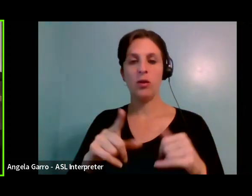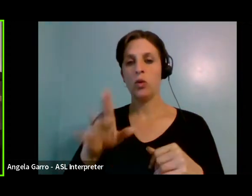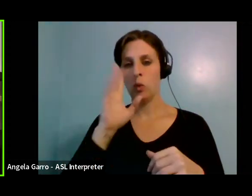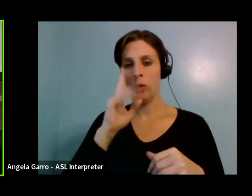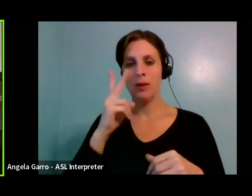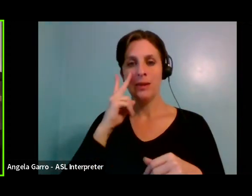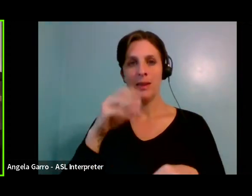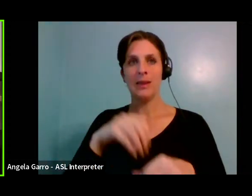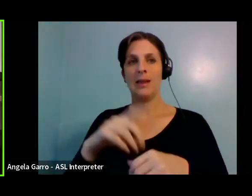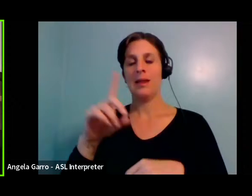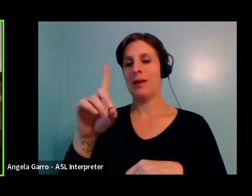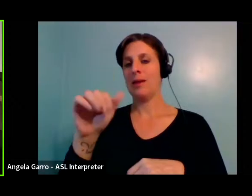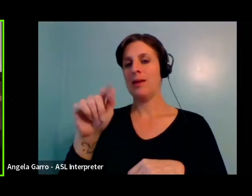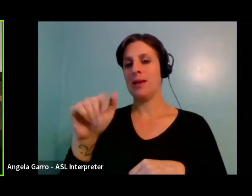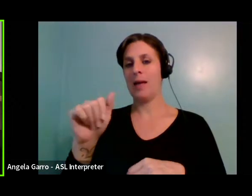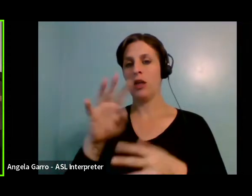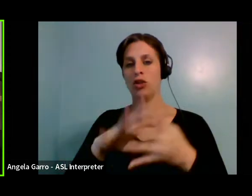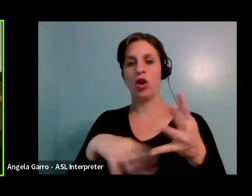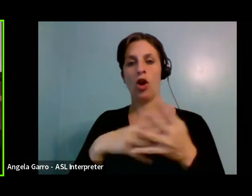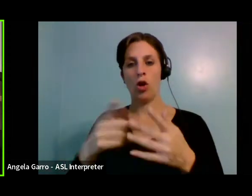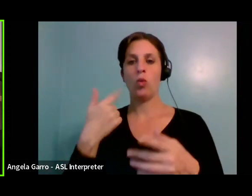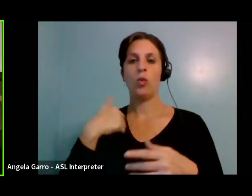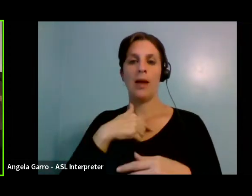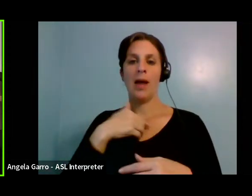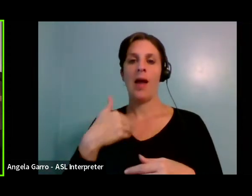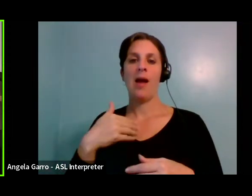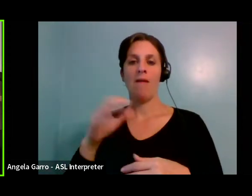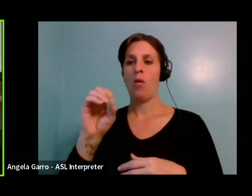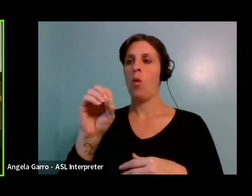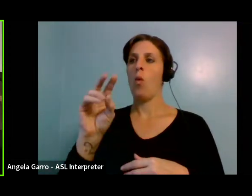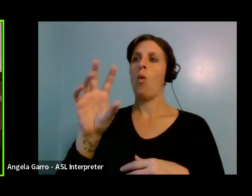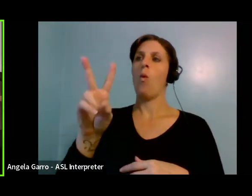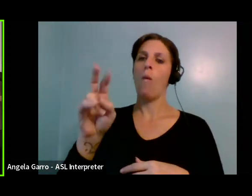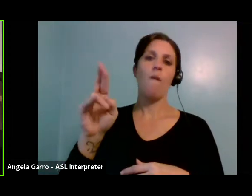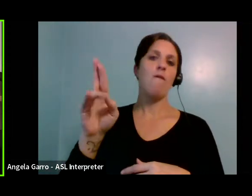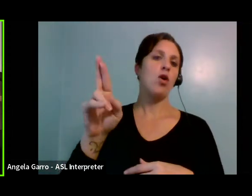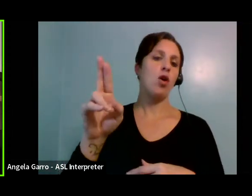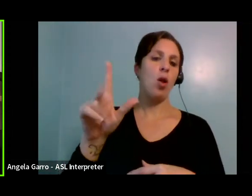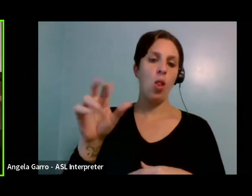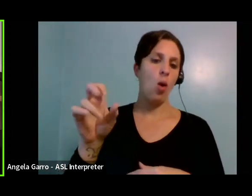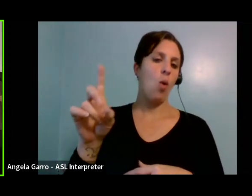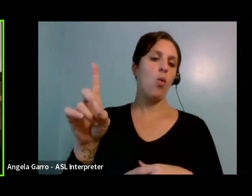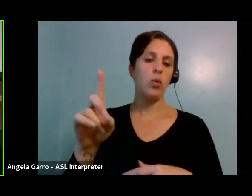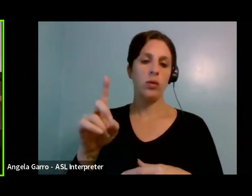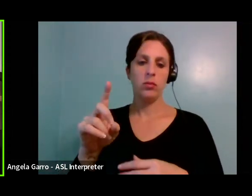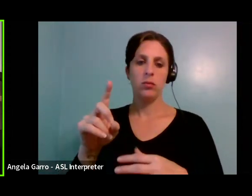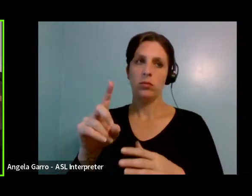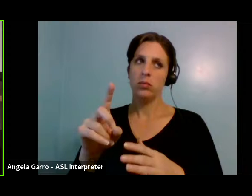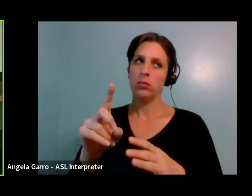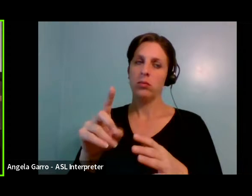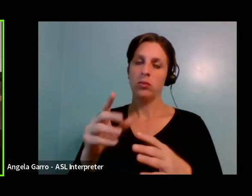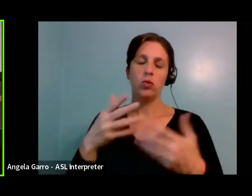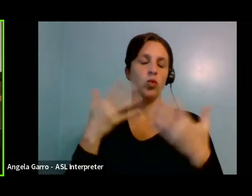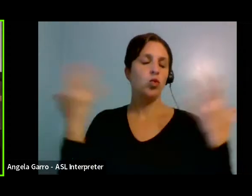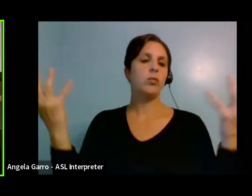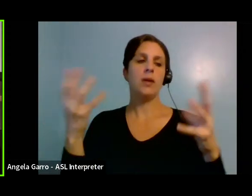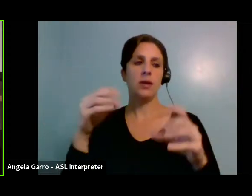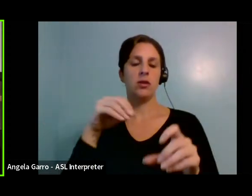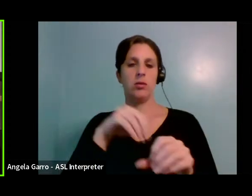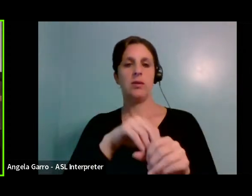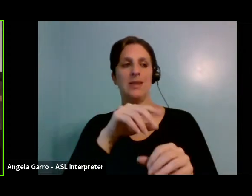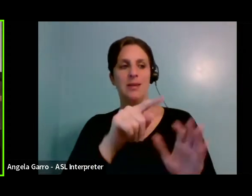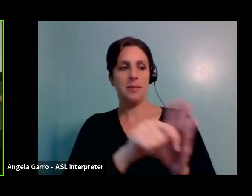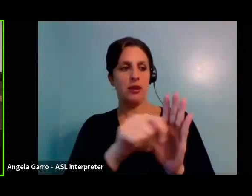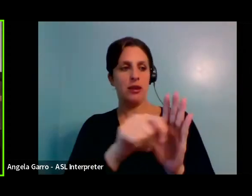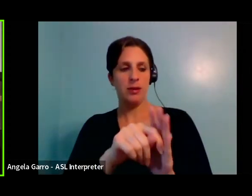in that data chart, we've got some overloaded periods. So I know the principals are going to be working on